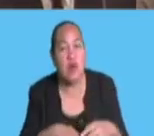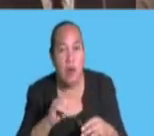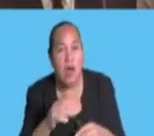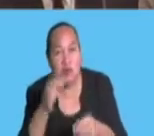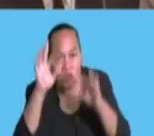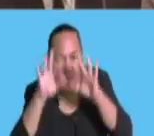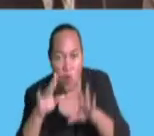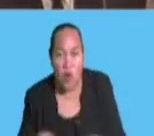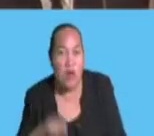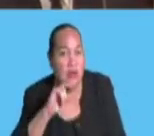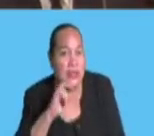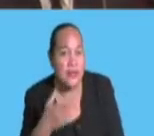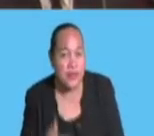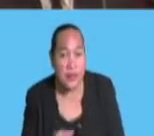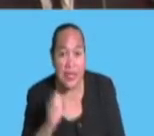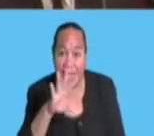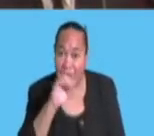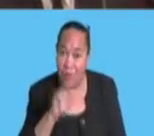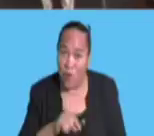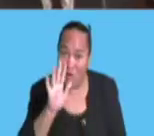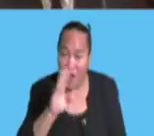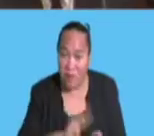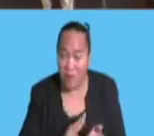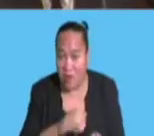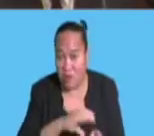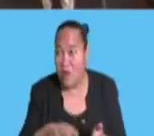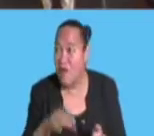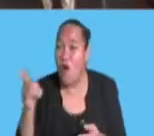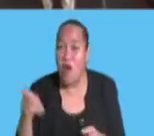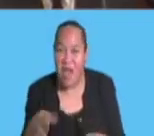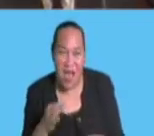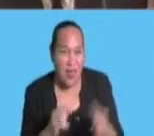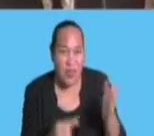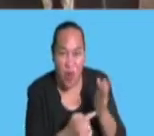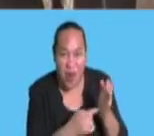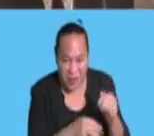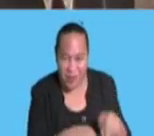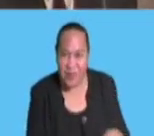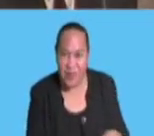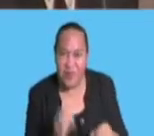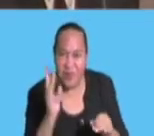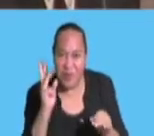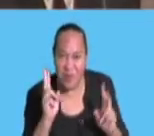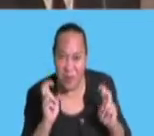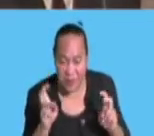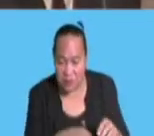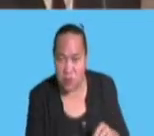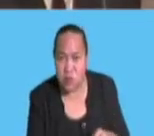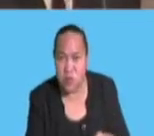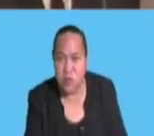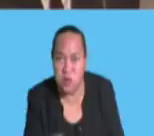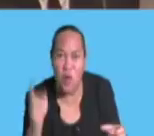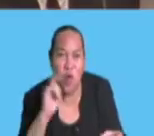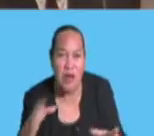programs. 10.5 million has been allocated for Kinoa wastewater treatment plant upgrading works to increase the capacity of the plant and